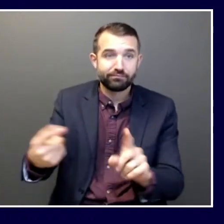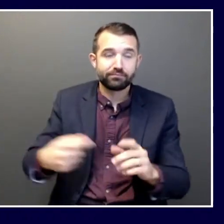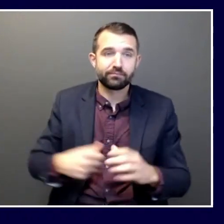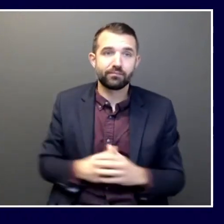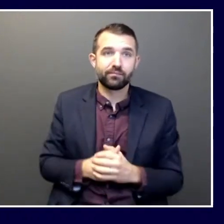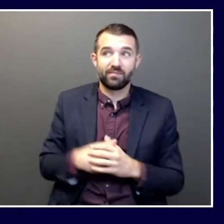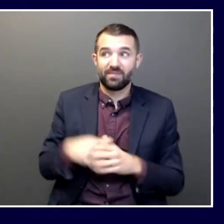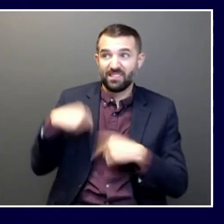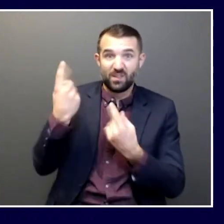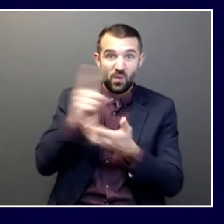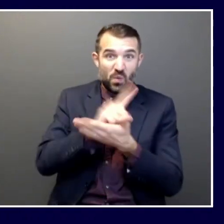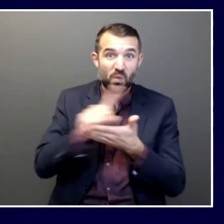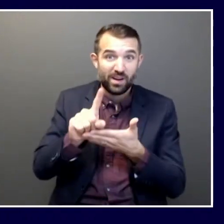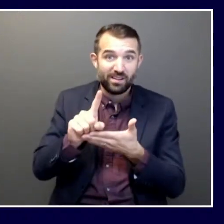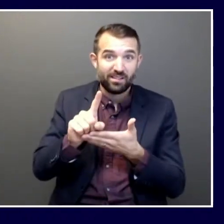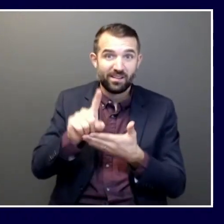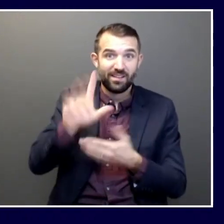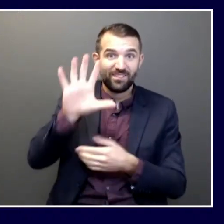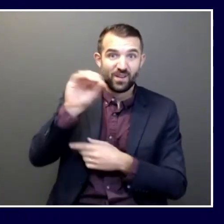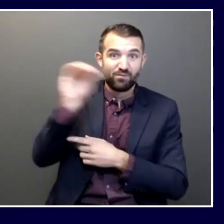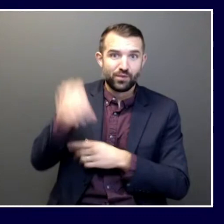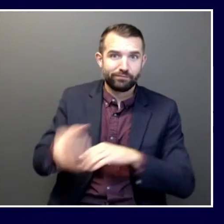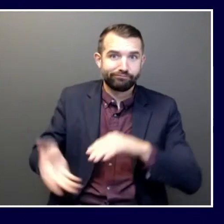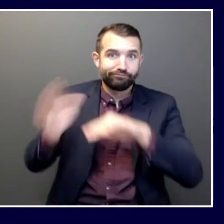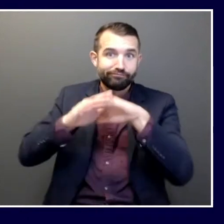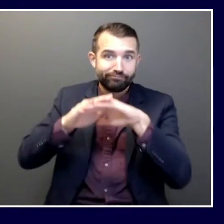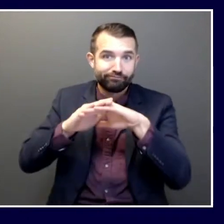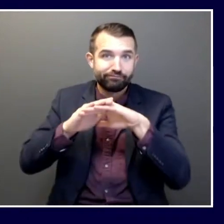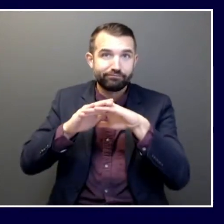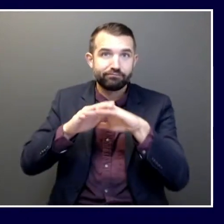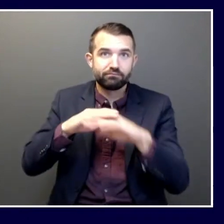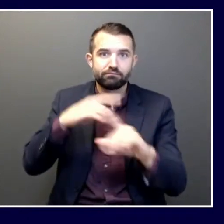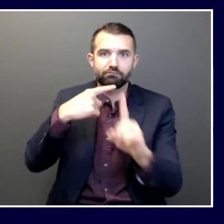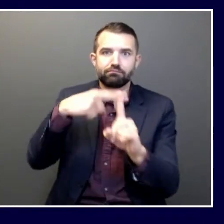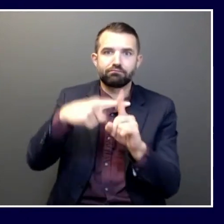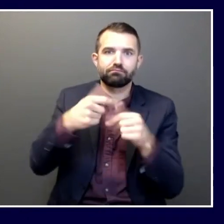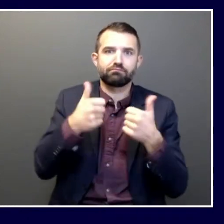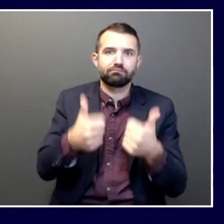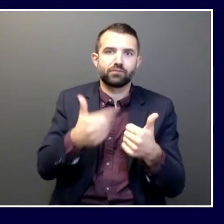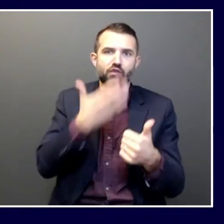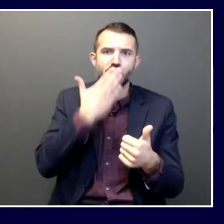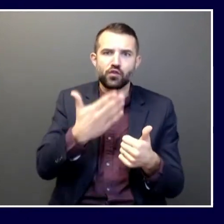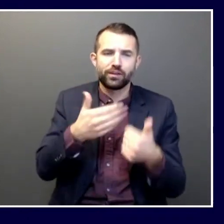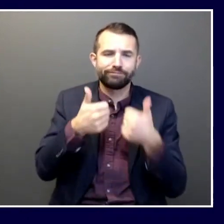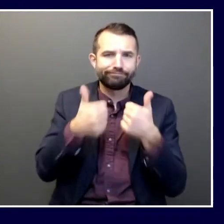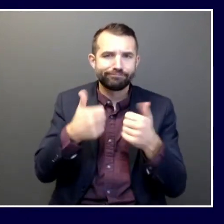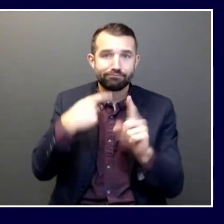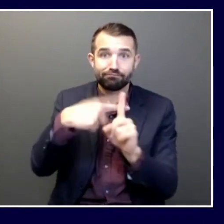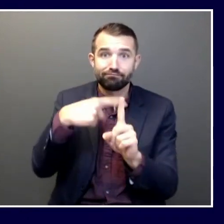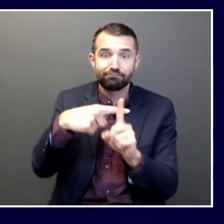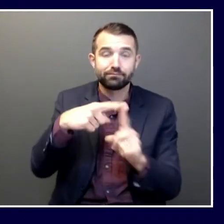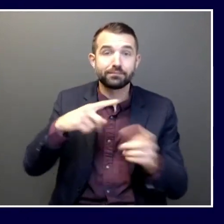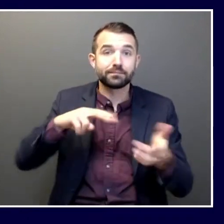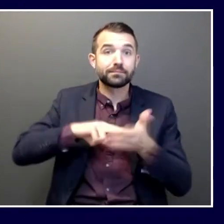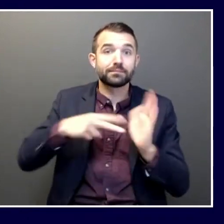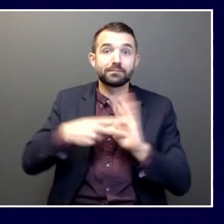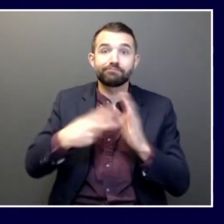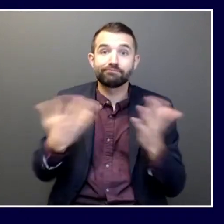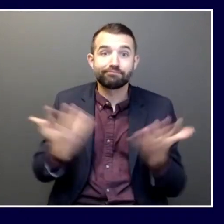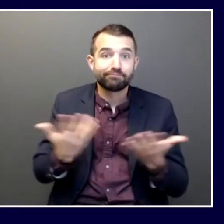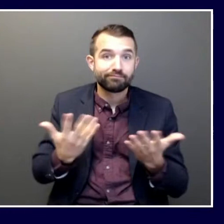alone. What this means is that as we enter the next phase of